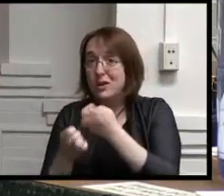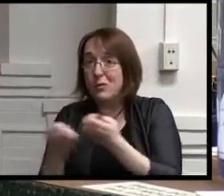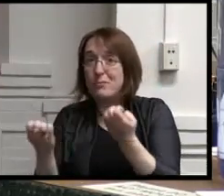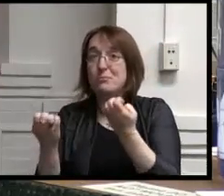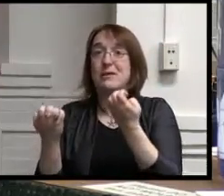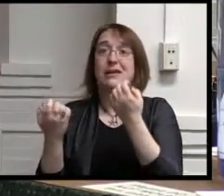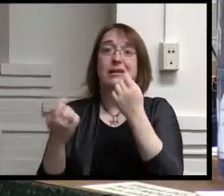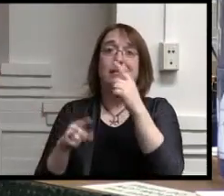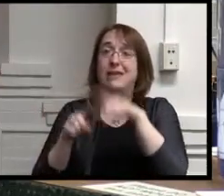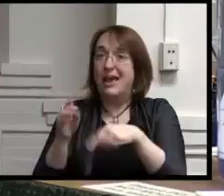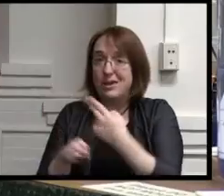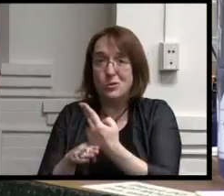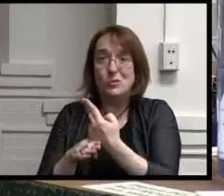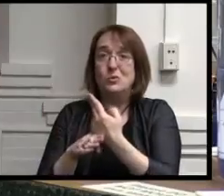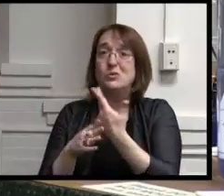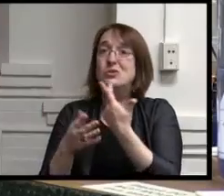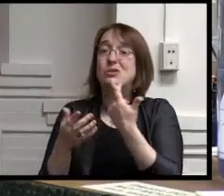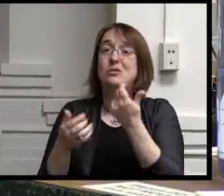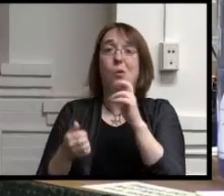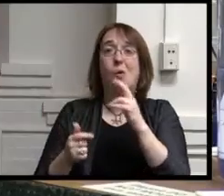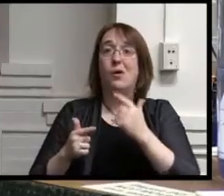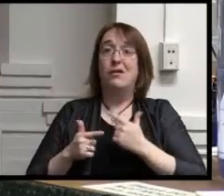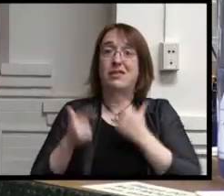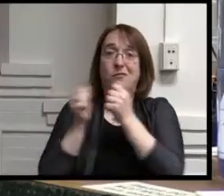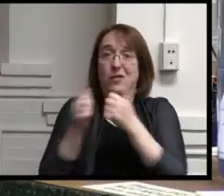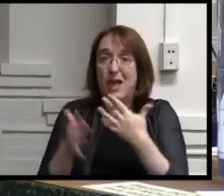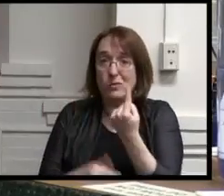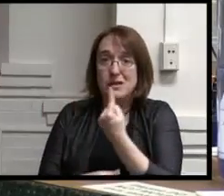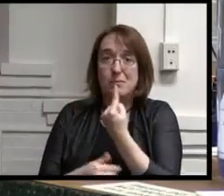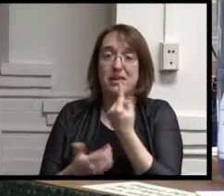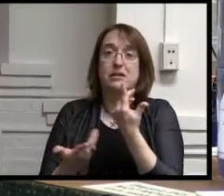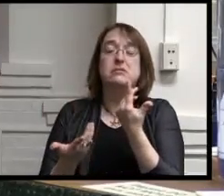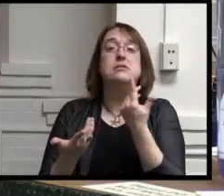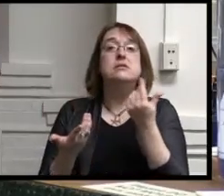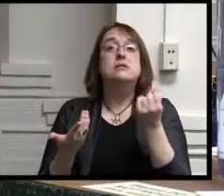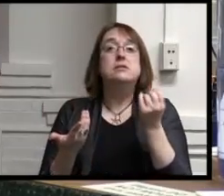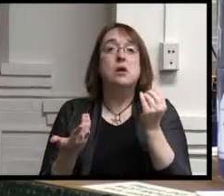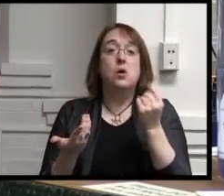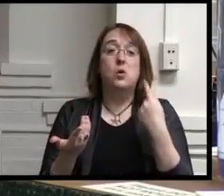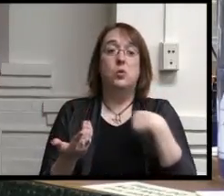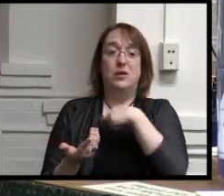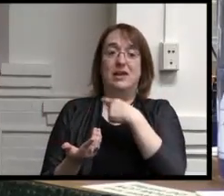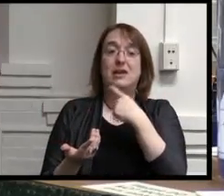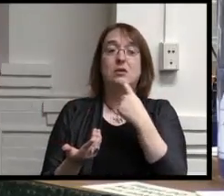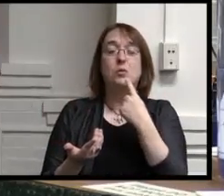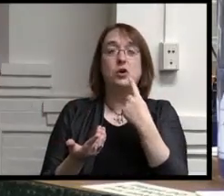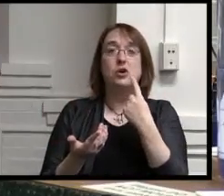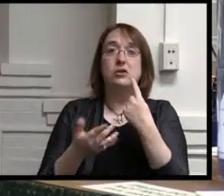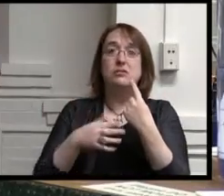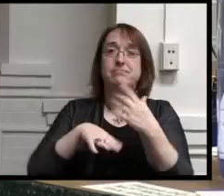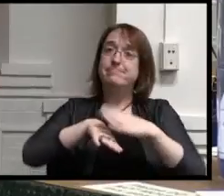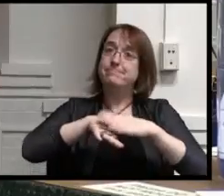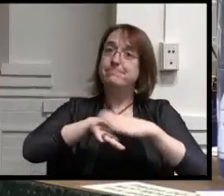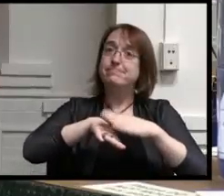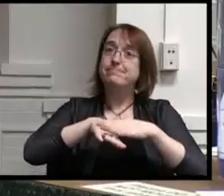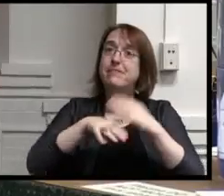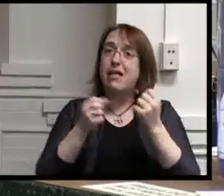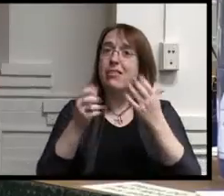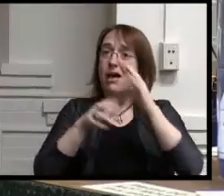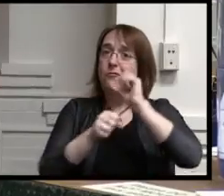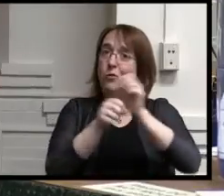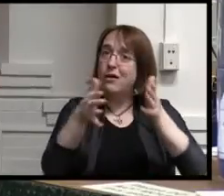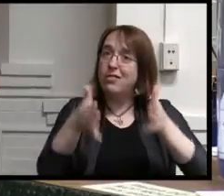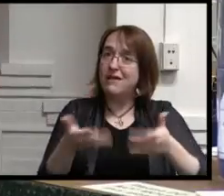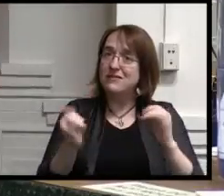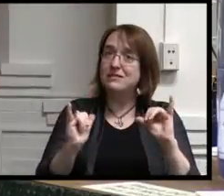or live without something that they really ought to have. And so we're being really cautious with this. There's still a lot of work left to